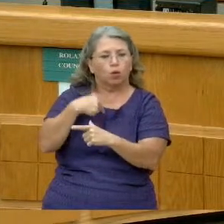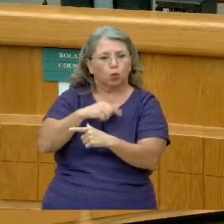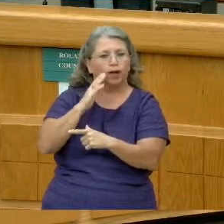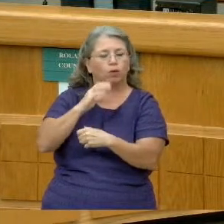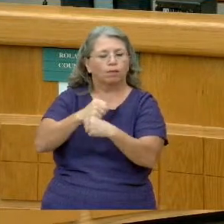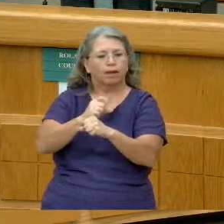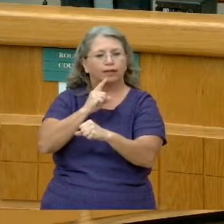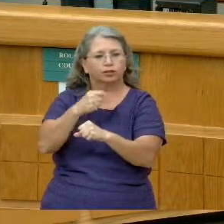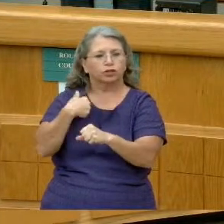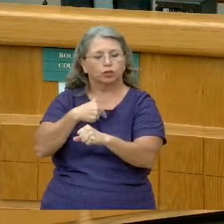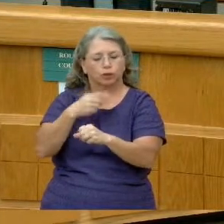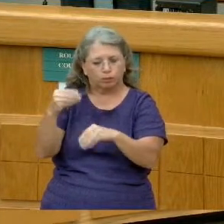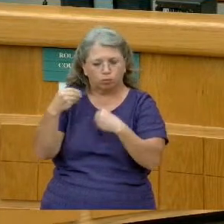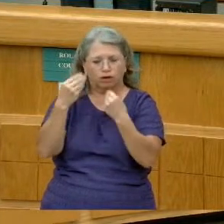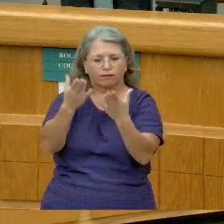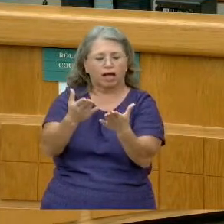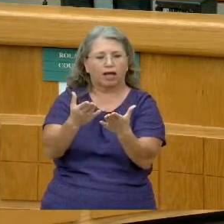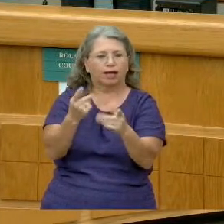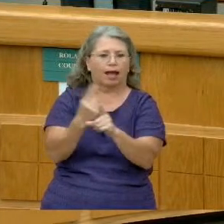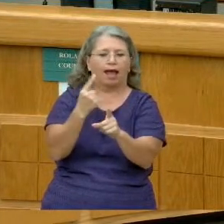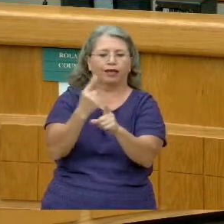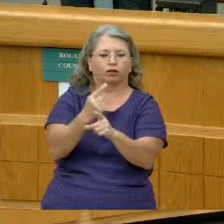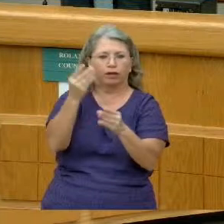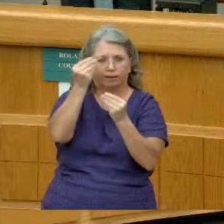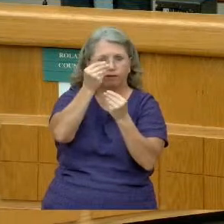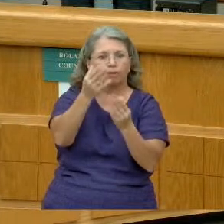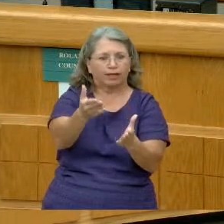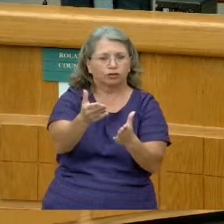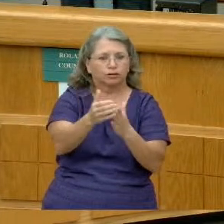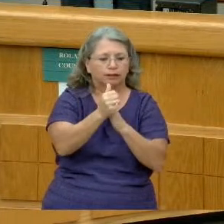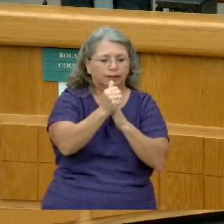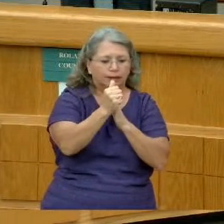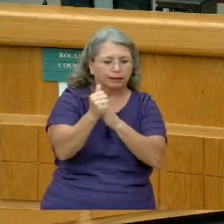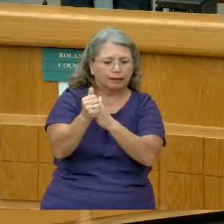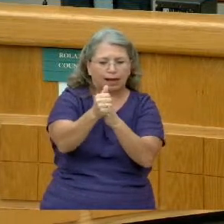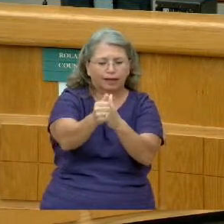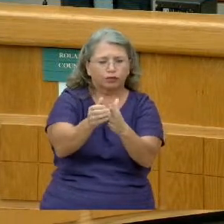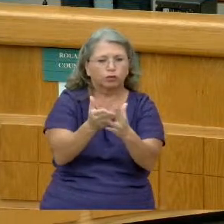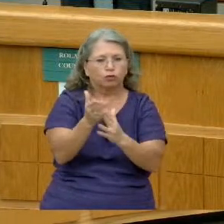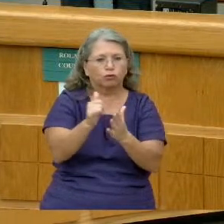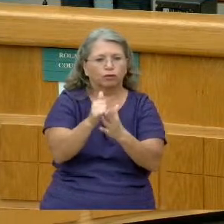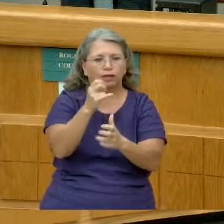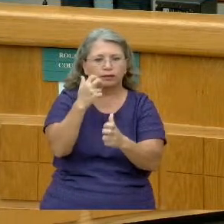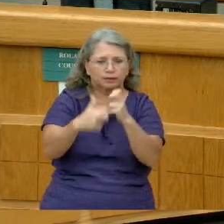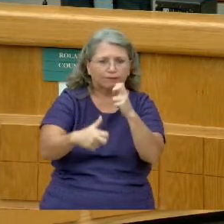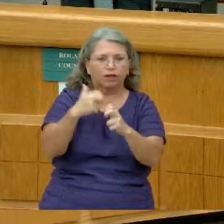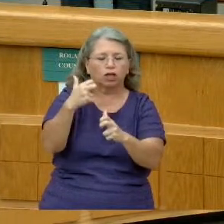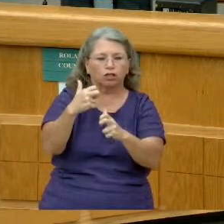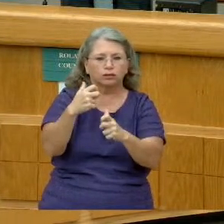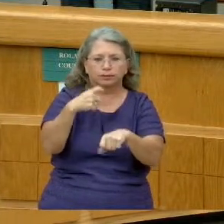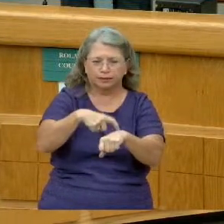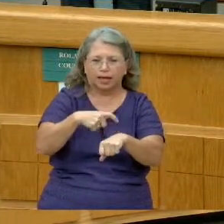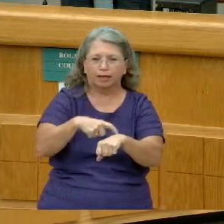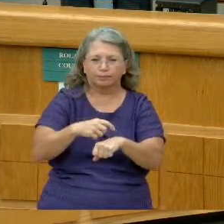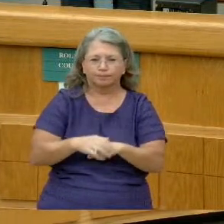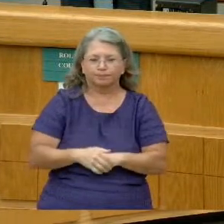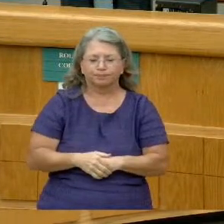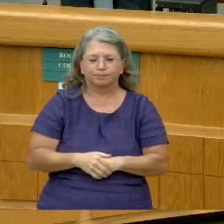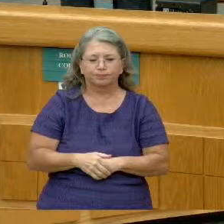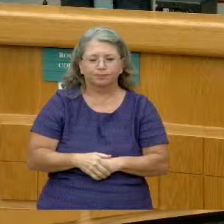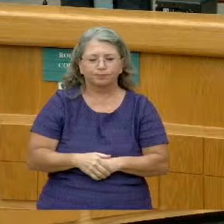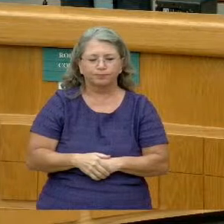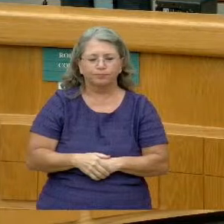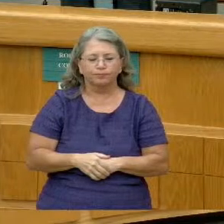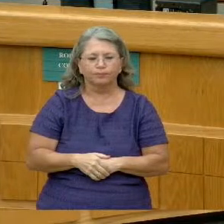you up-to-date, accurate information to guide you through these difficult times. Remember, we always talk